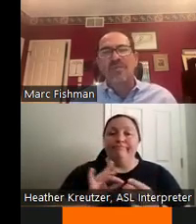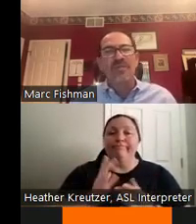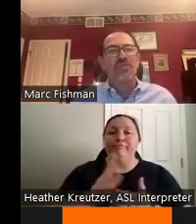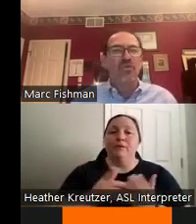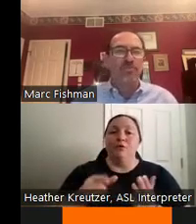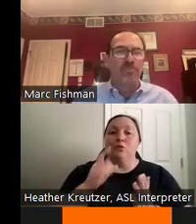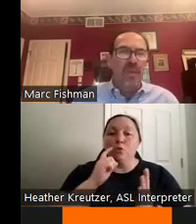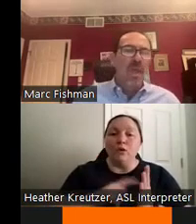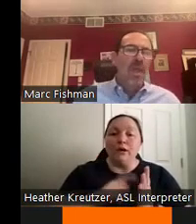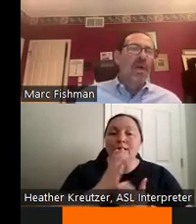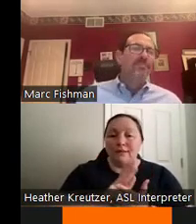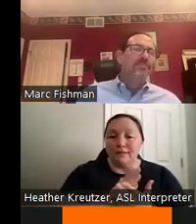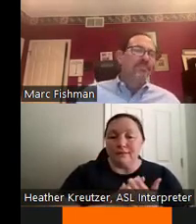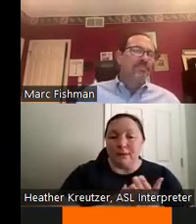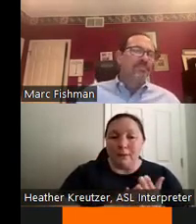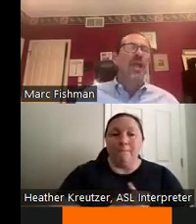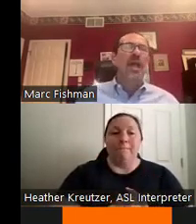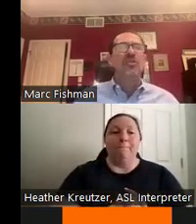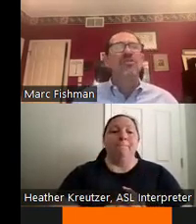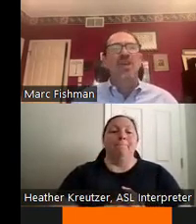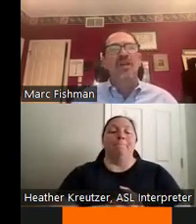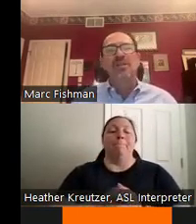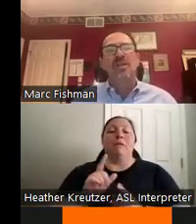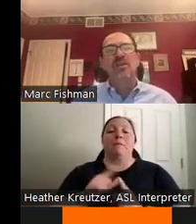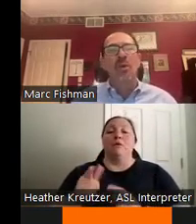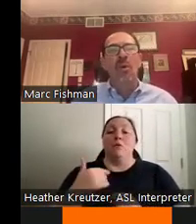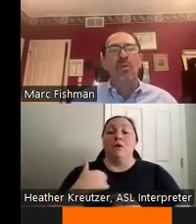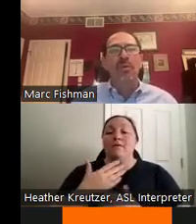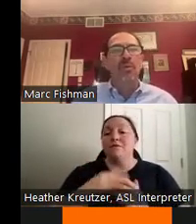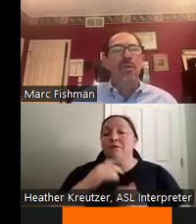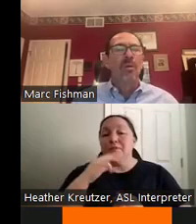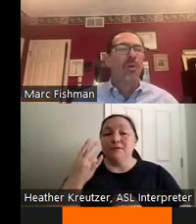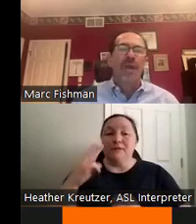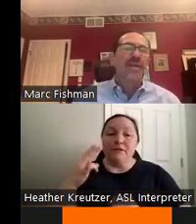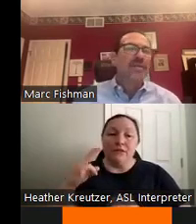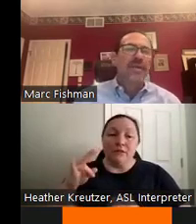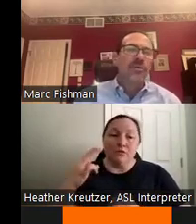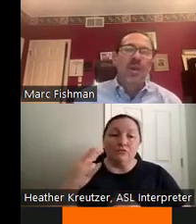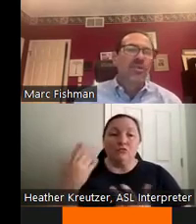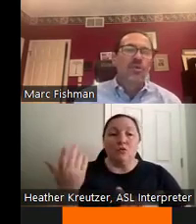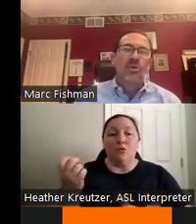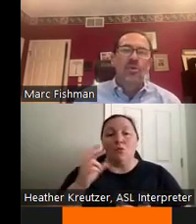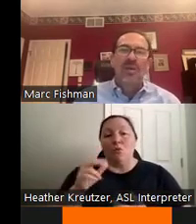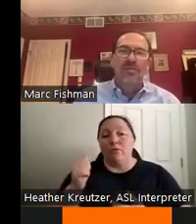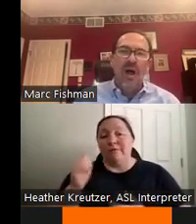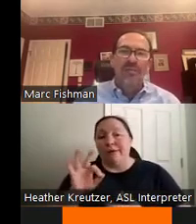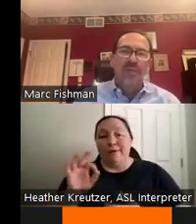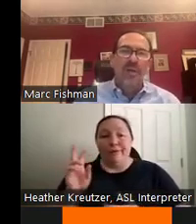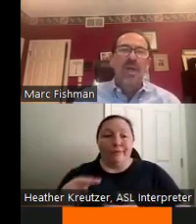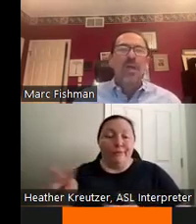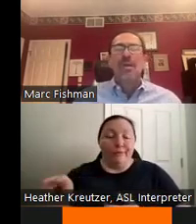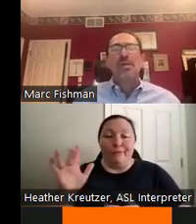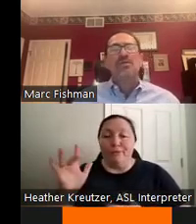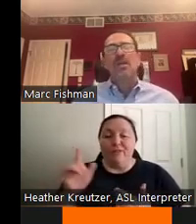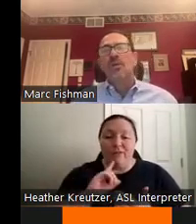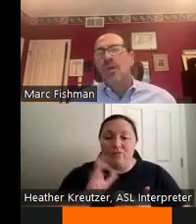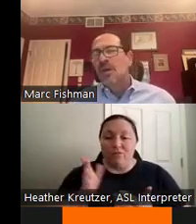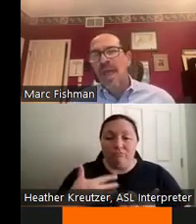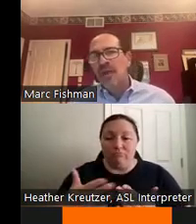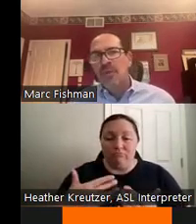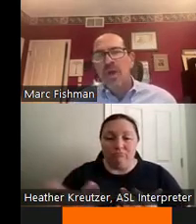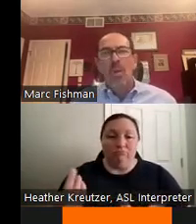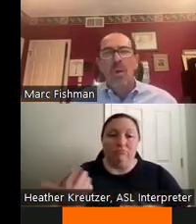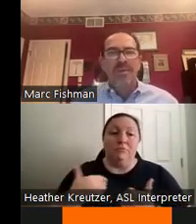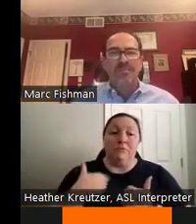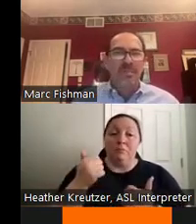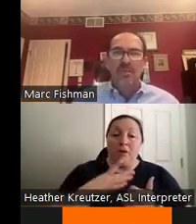recognize some of the features, but you got some 17-year-old or 19 or 22 or 25. It's either a